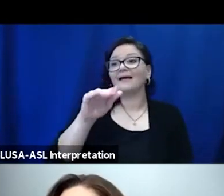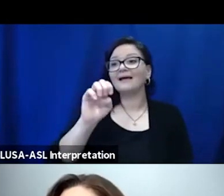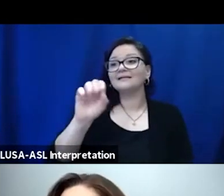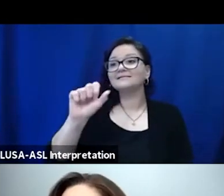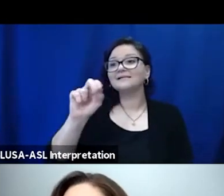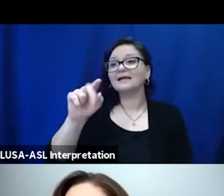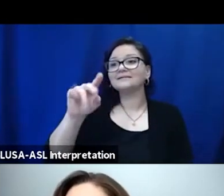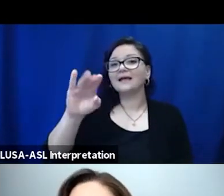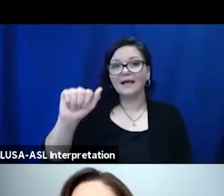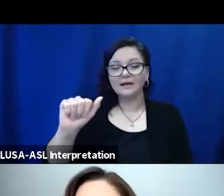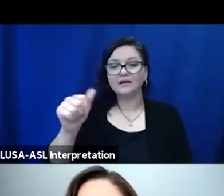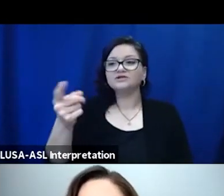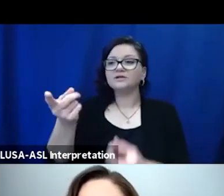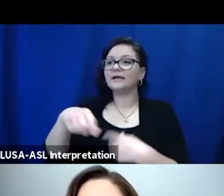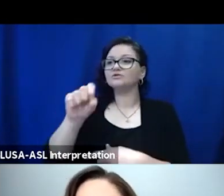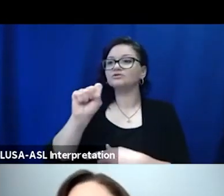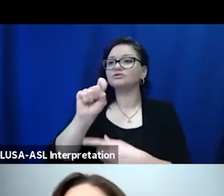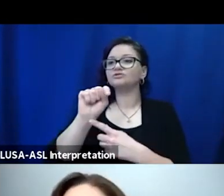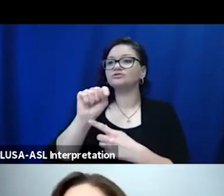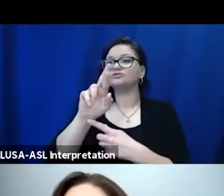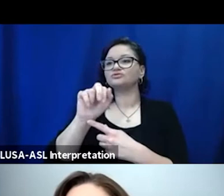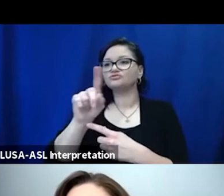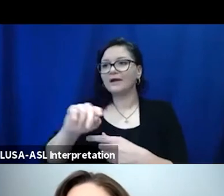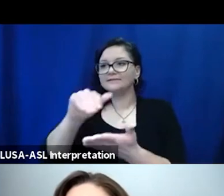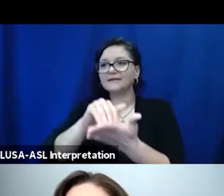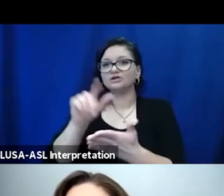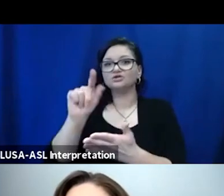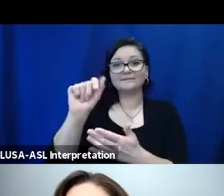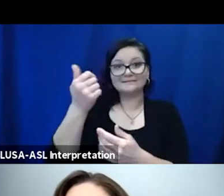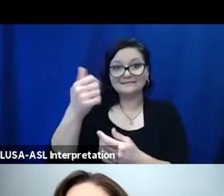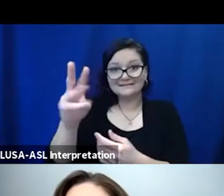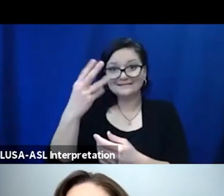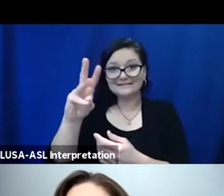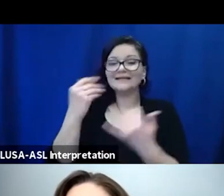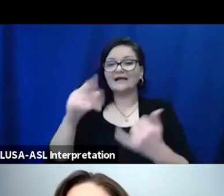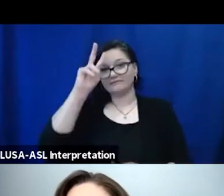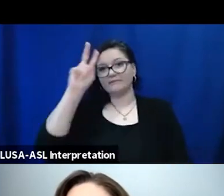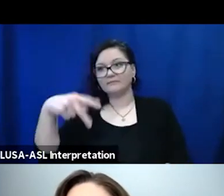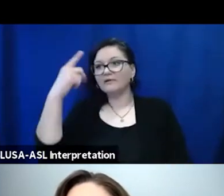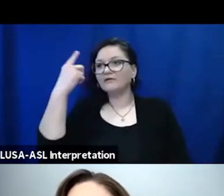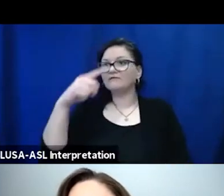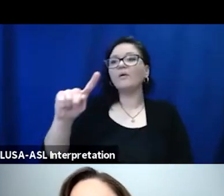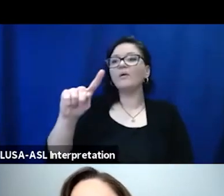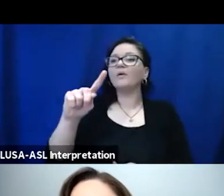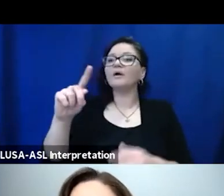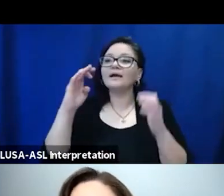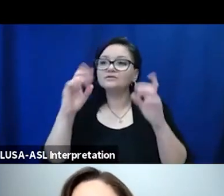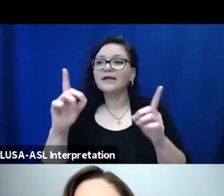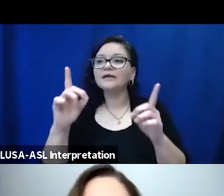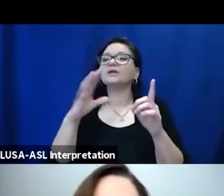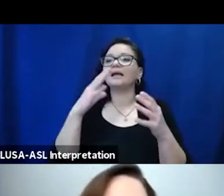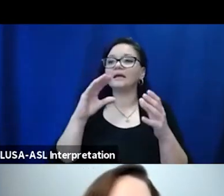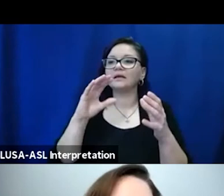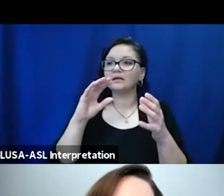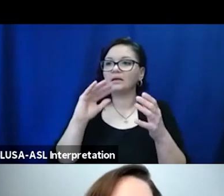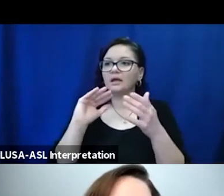who came to the Strad Center in 2016, and today is the Vice President of Education and Community Engagement. She's an integral